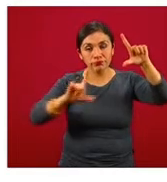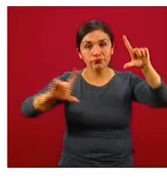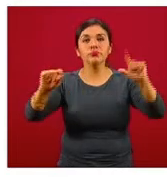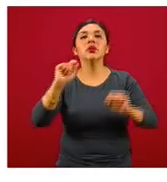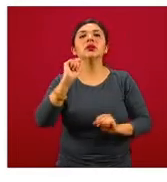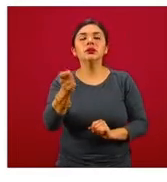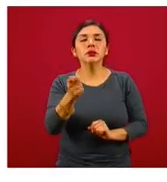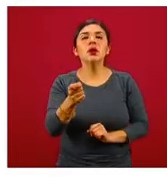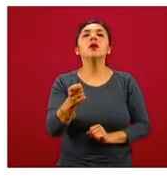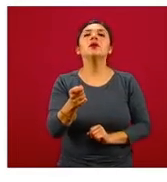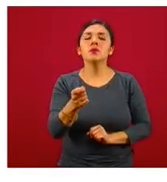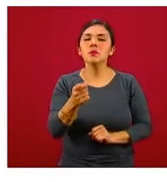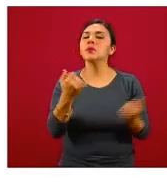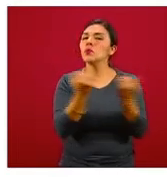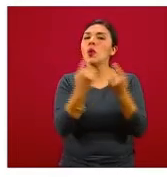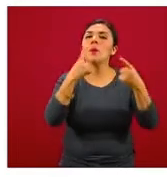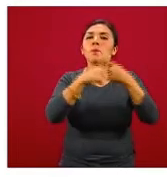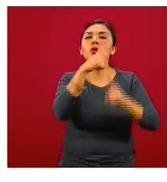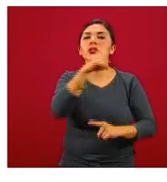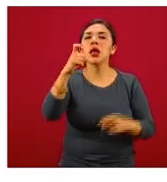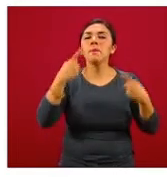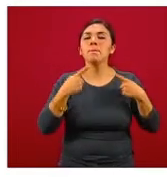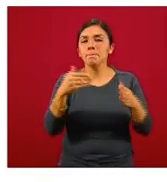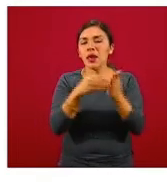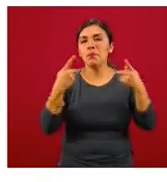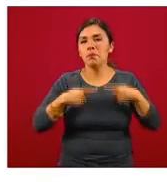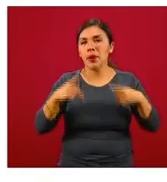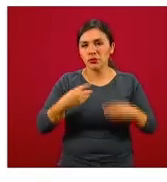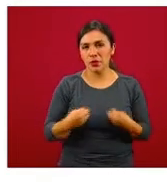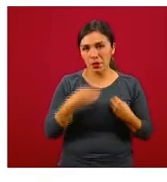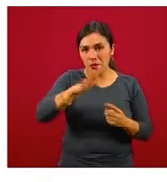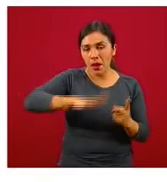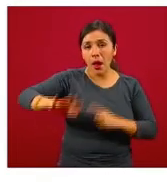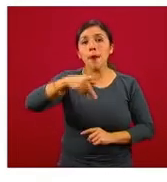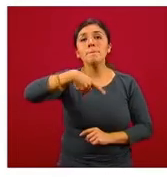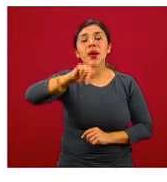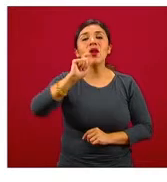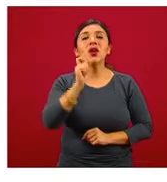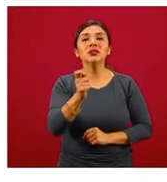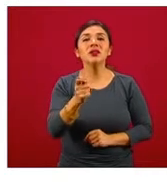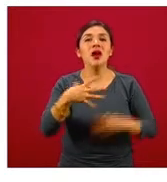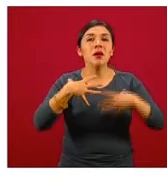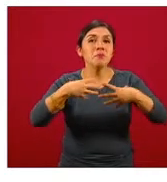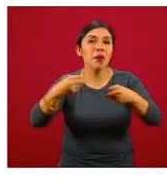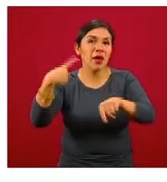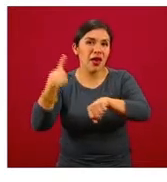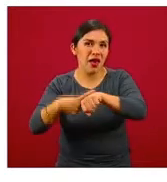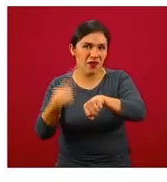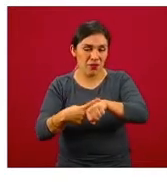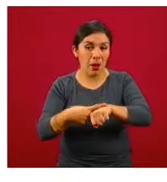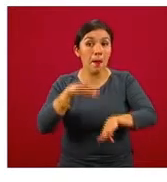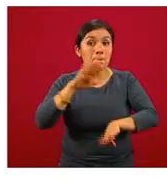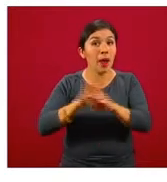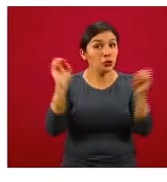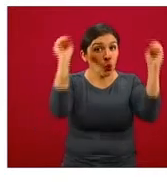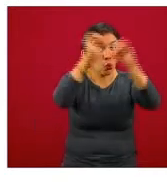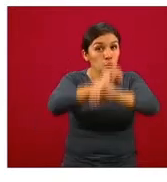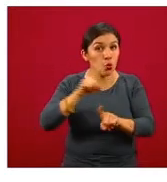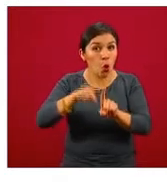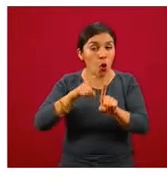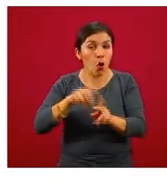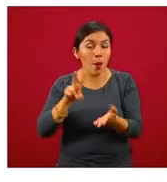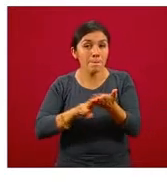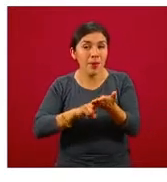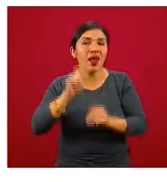cumulative acumulada también por incidence 100.000 rate per habitantes, 100,000 pero de la people. epidemia And this is for activa the en active México. El pandemic in color más Mexico. oscuro representa The mayor